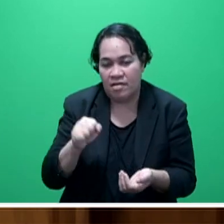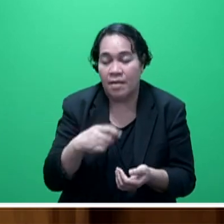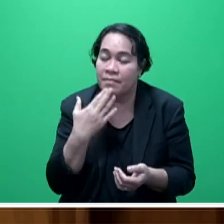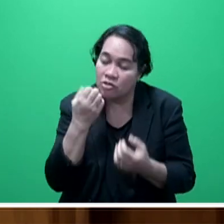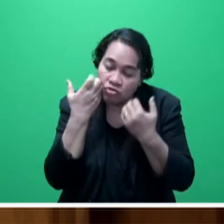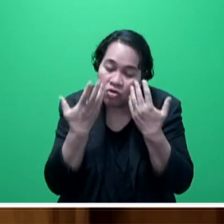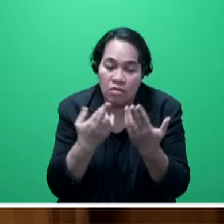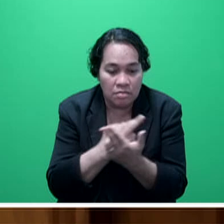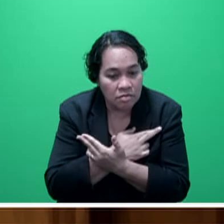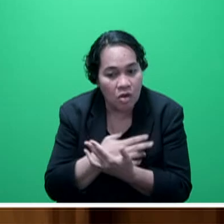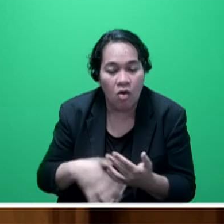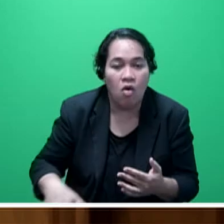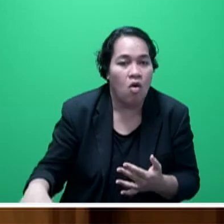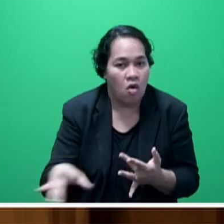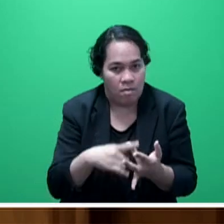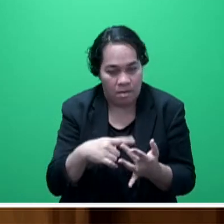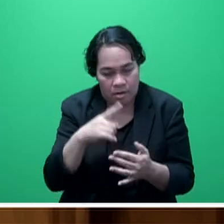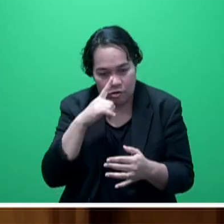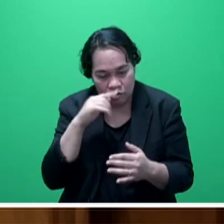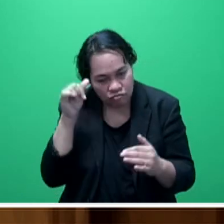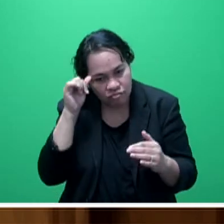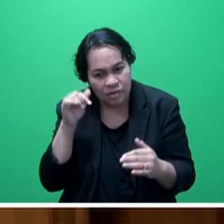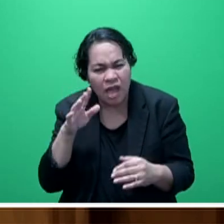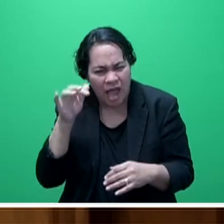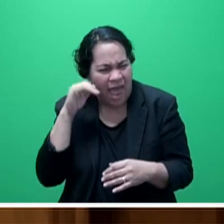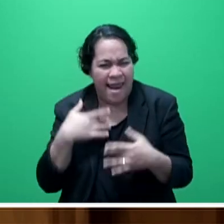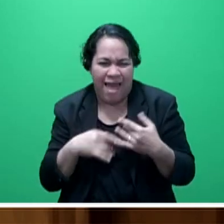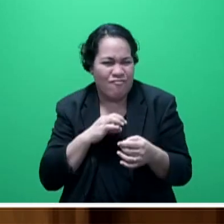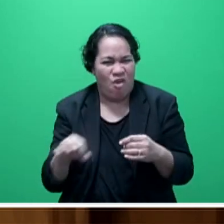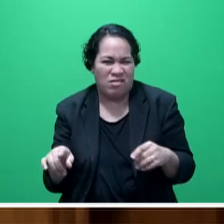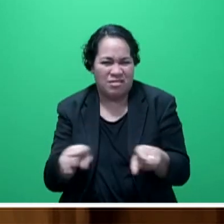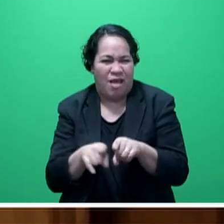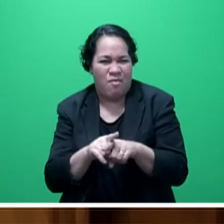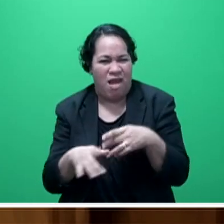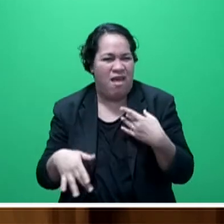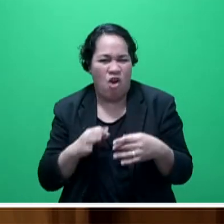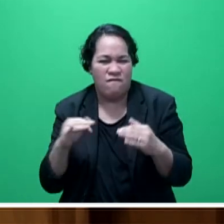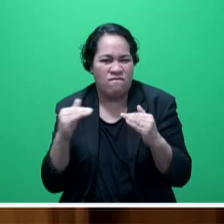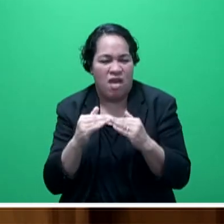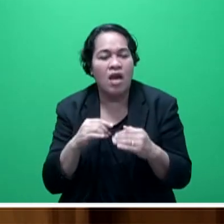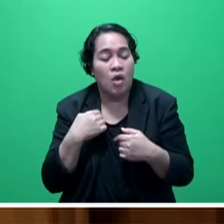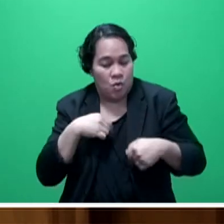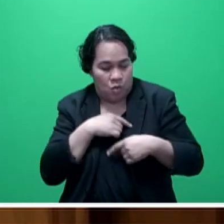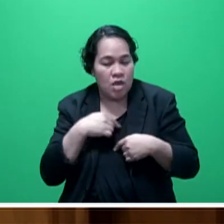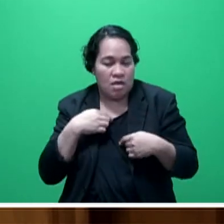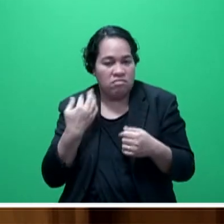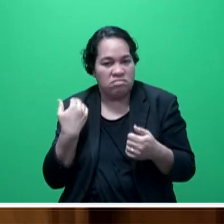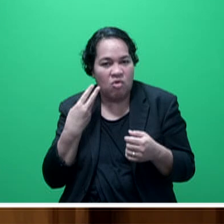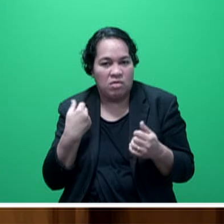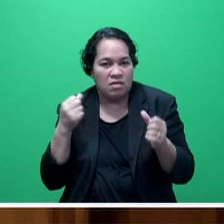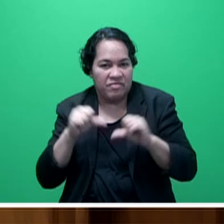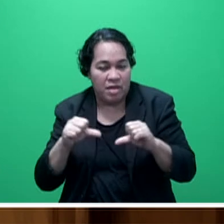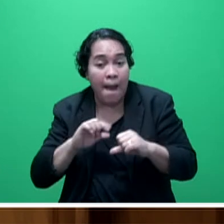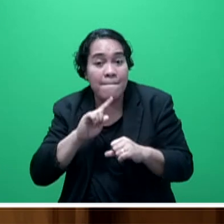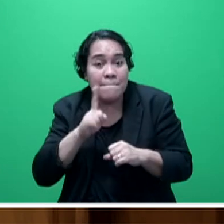everyone. Know that life is not fair and that we sometimes fail. But if